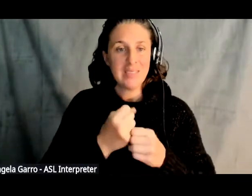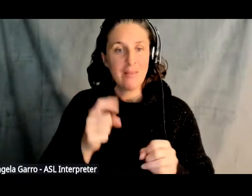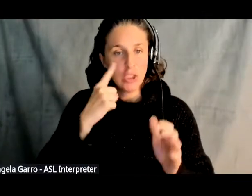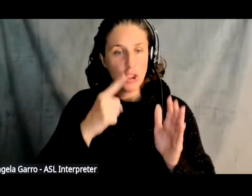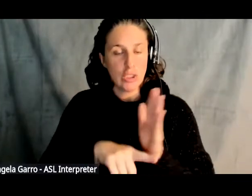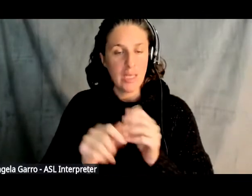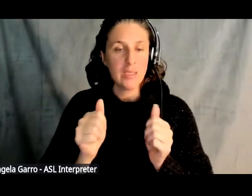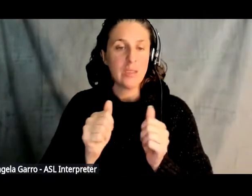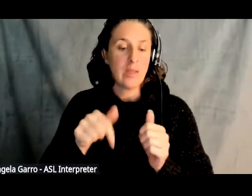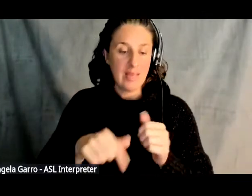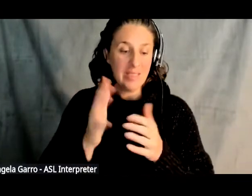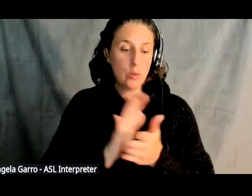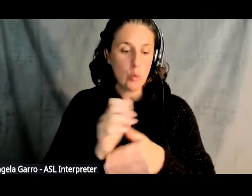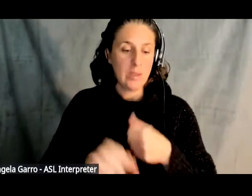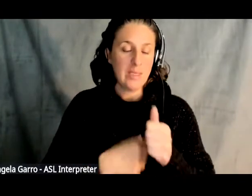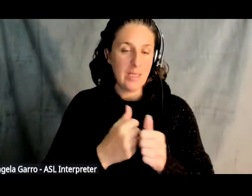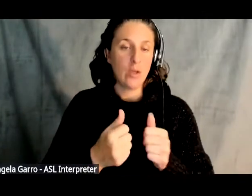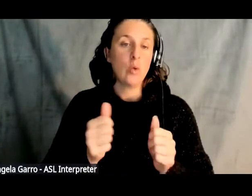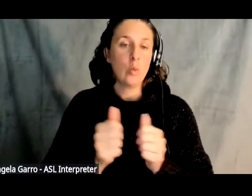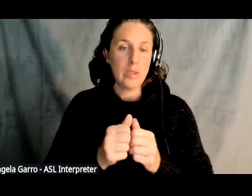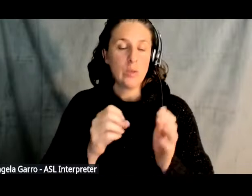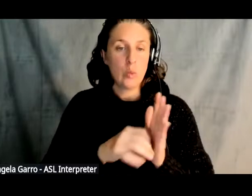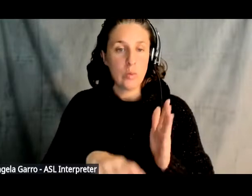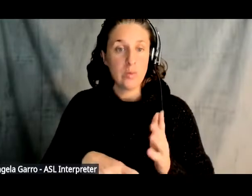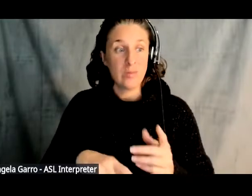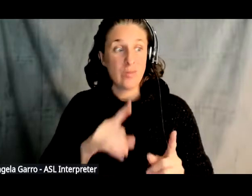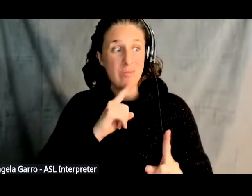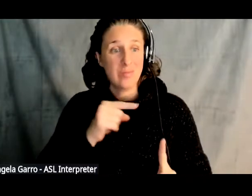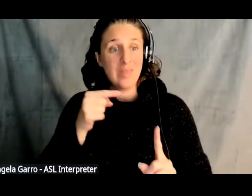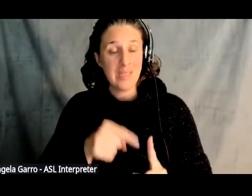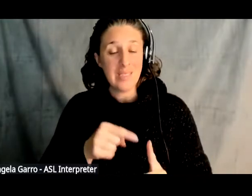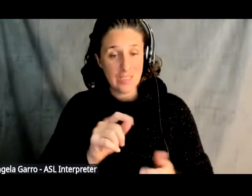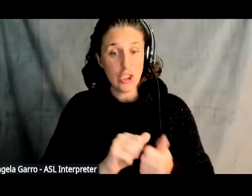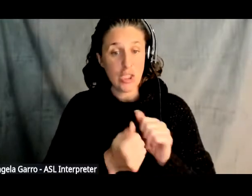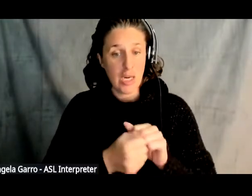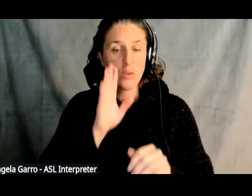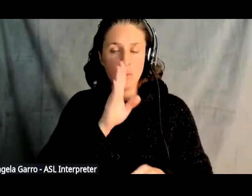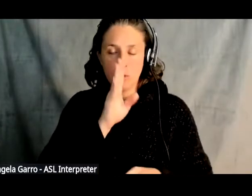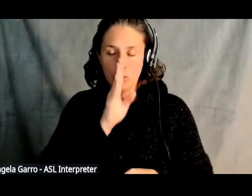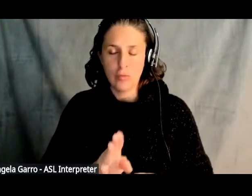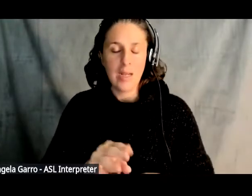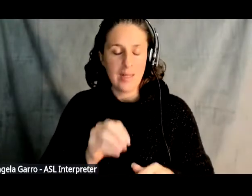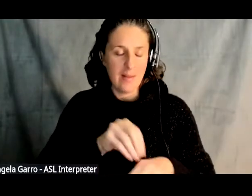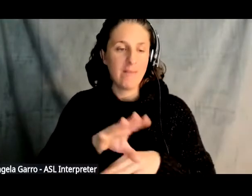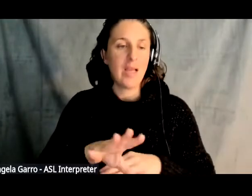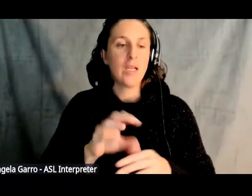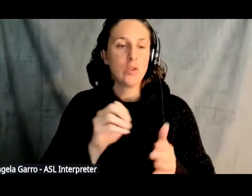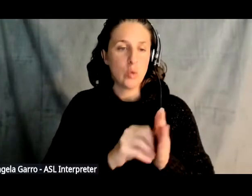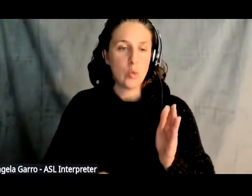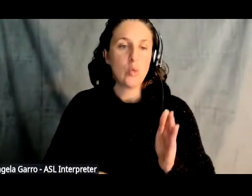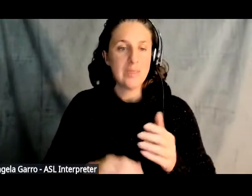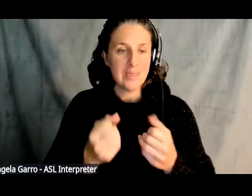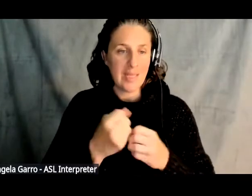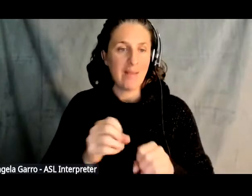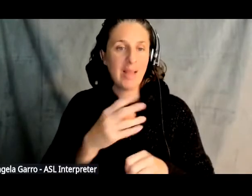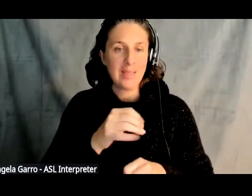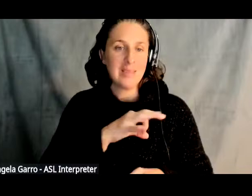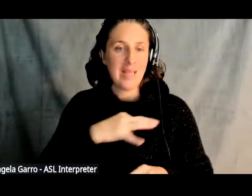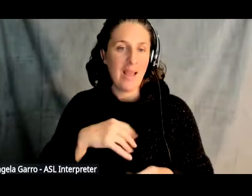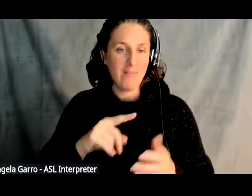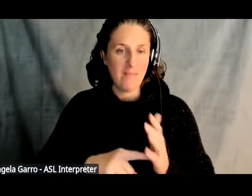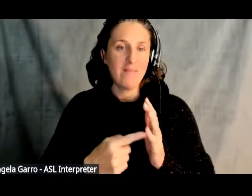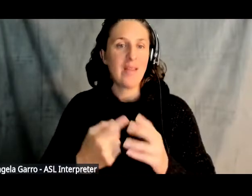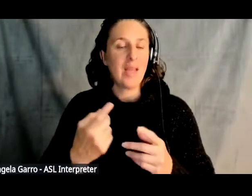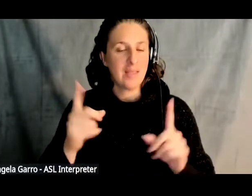students. Ultimately, the proposed change to our supervision model will directly affect student safety and staff effectiveness, not only for the